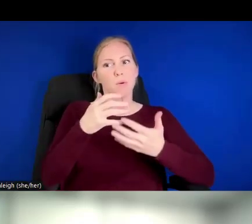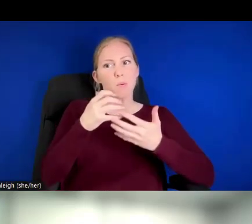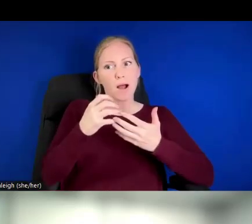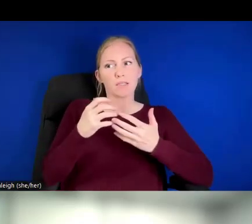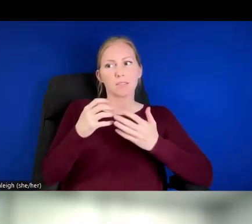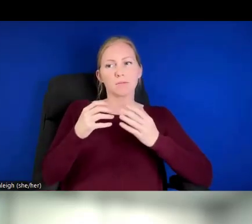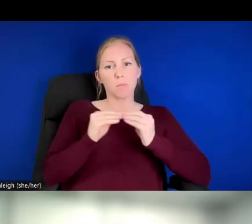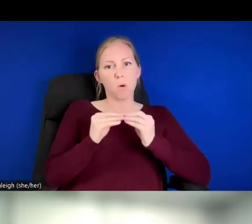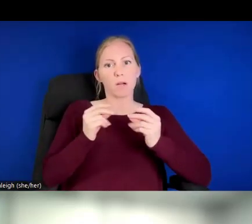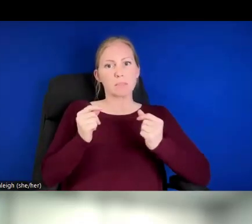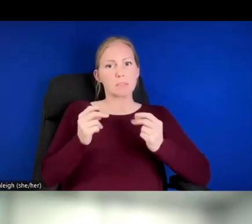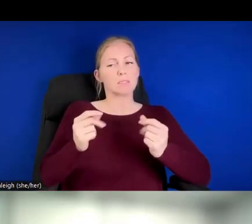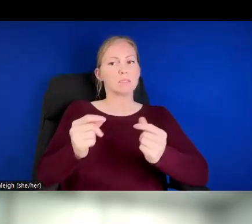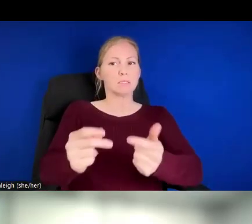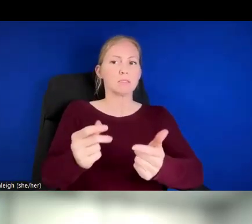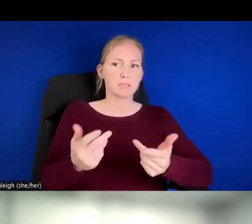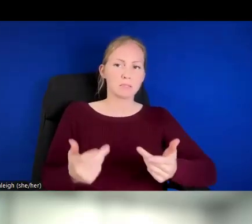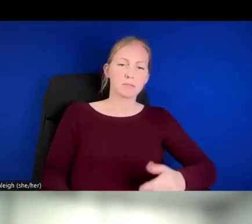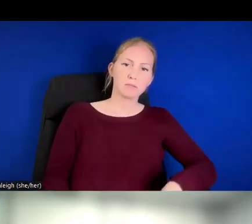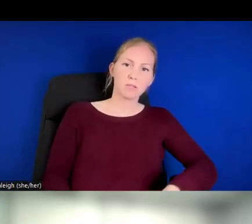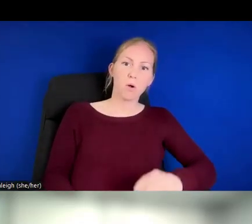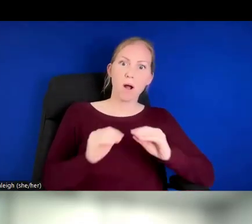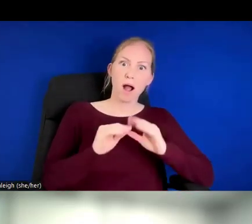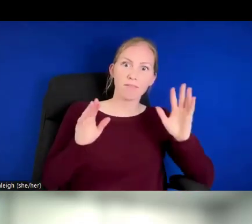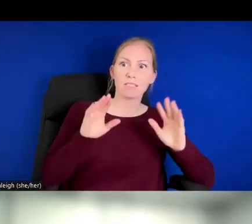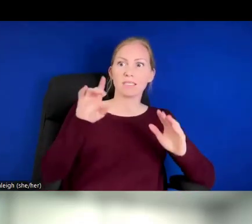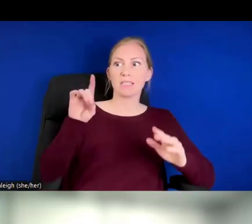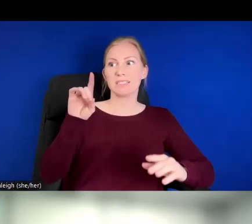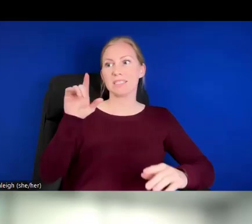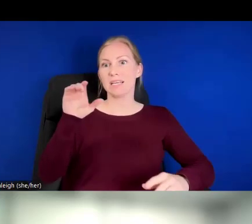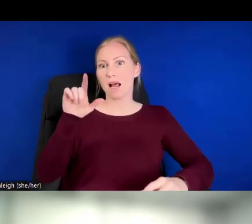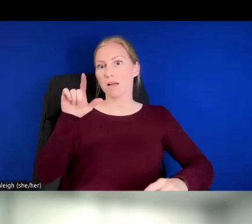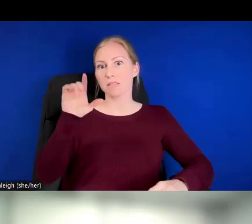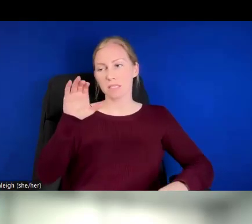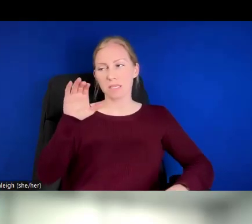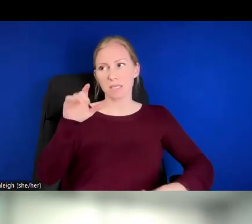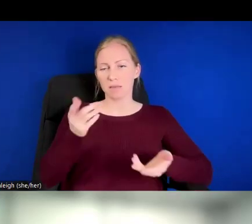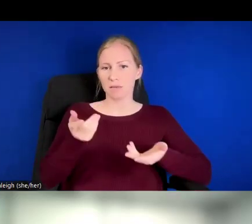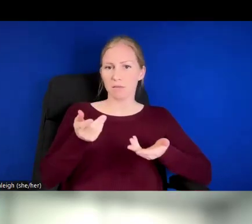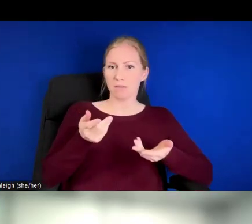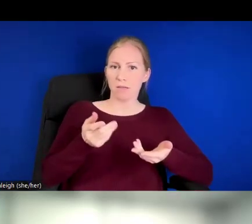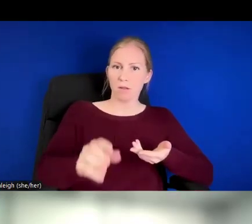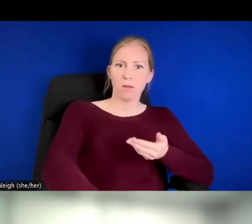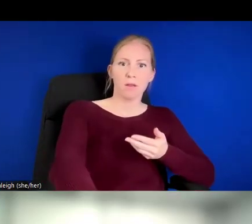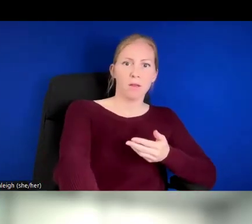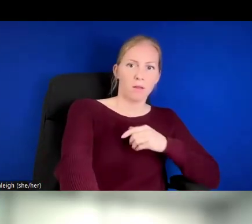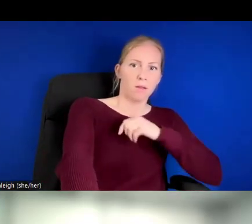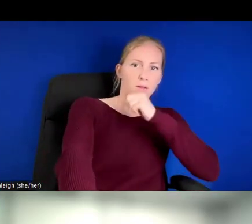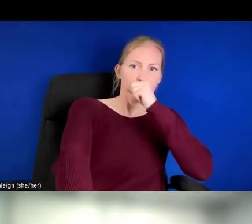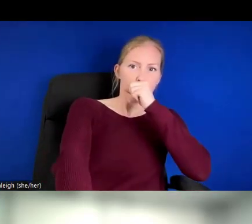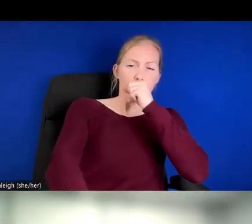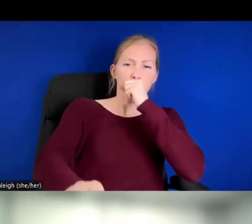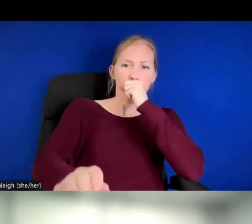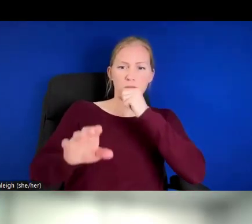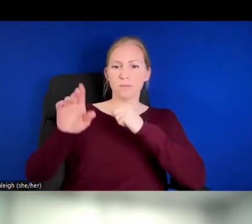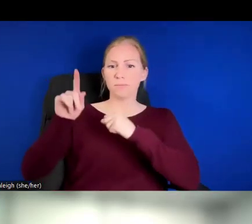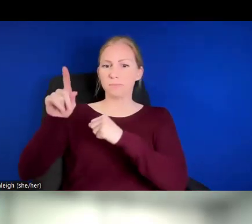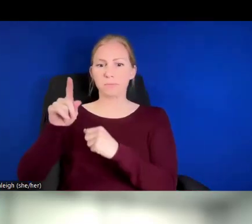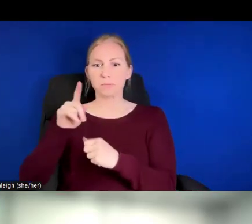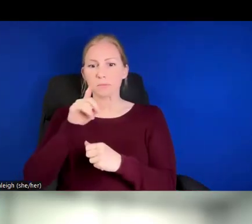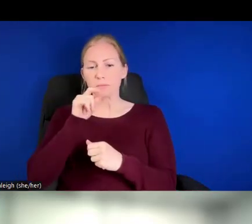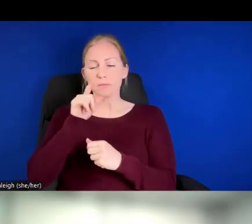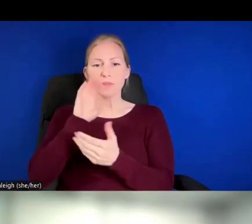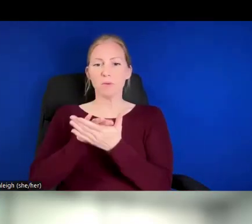see. And, obviously DLC does not believe that Bridgewater should be within